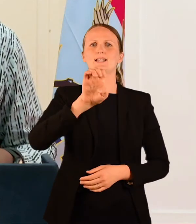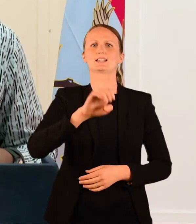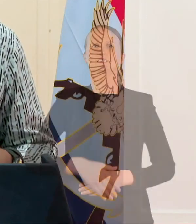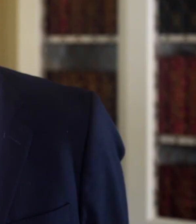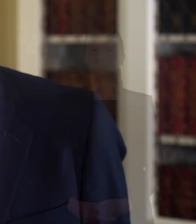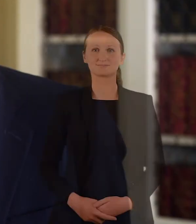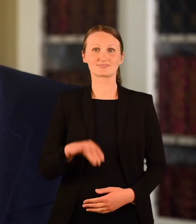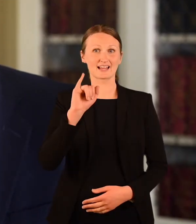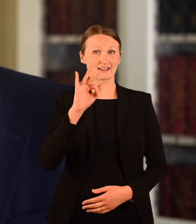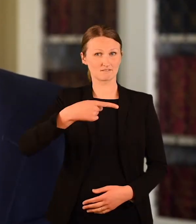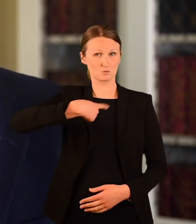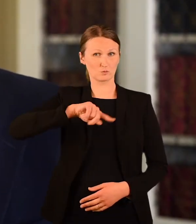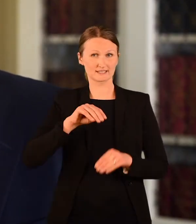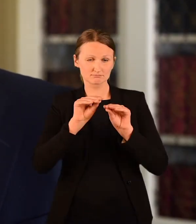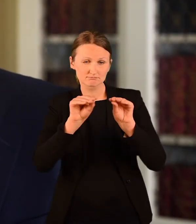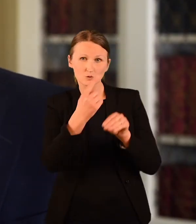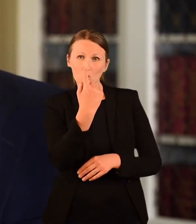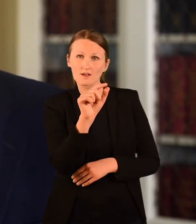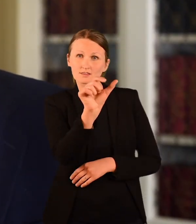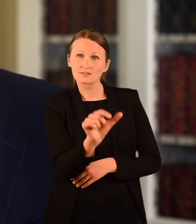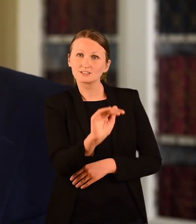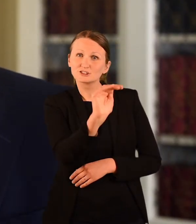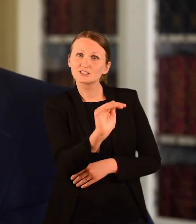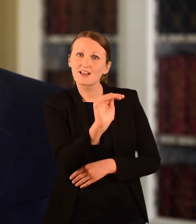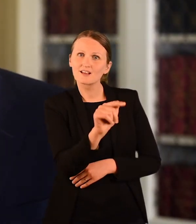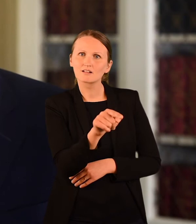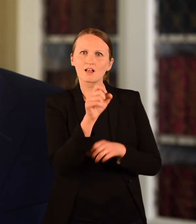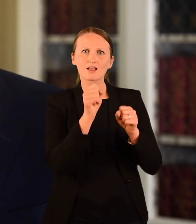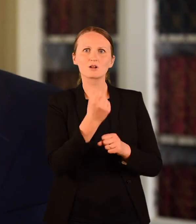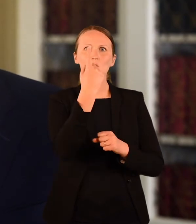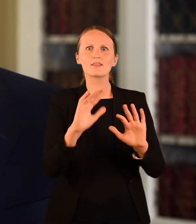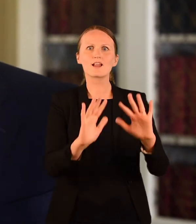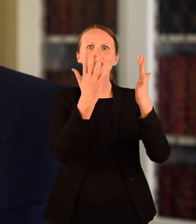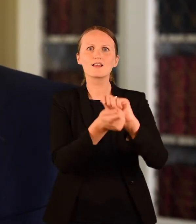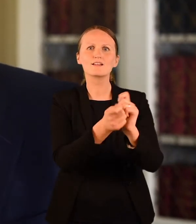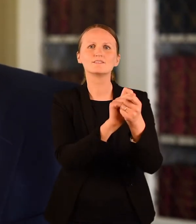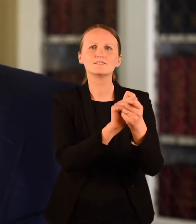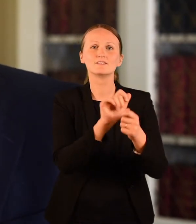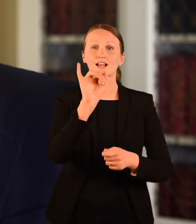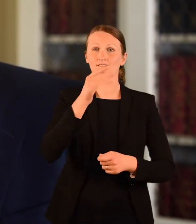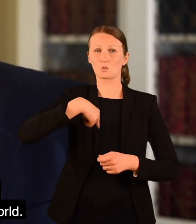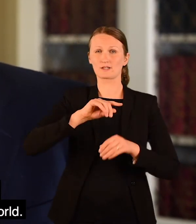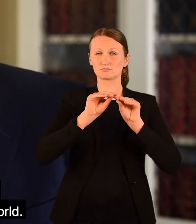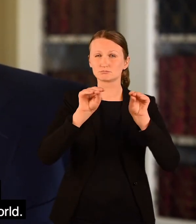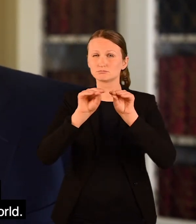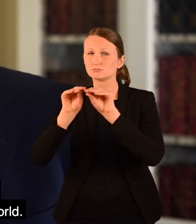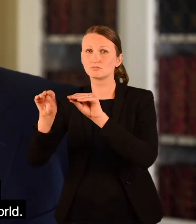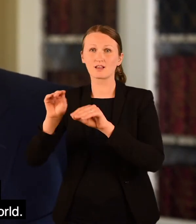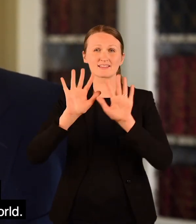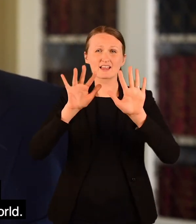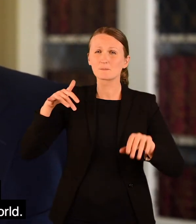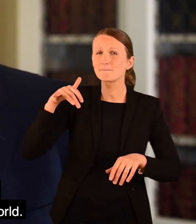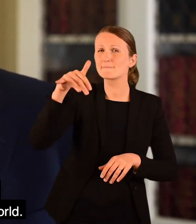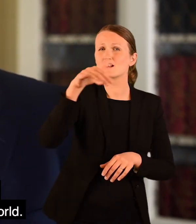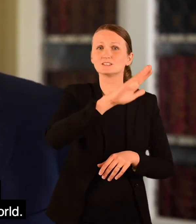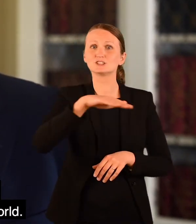GPE. If we educate one child, we can change one life. If we educate